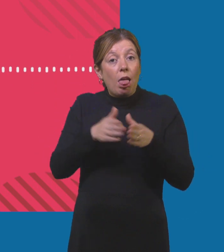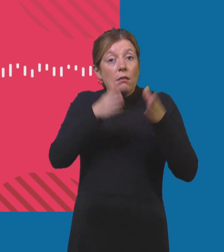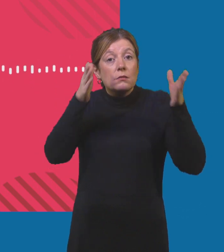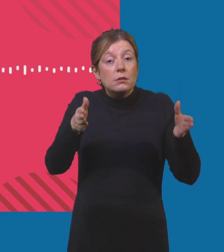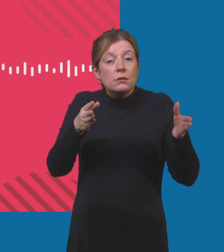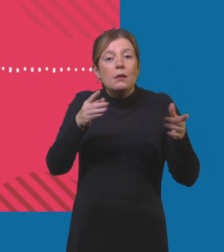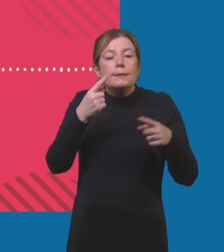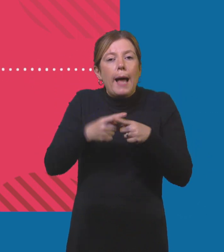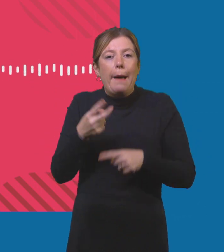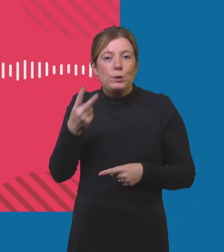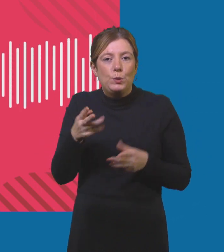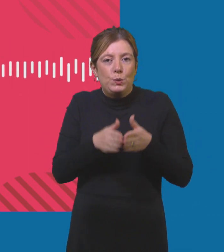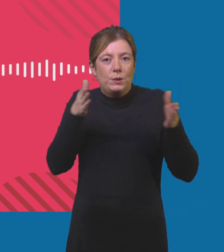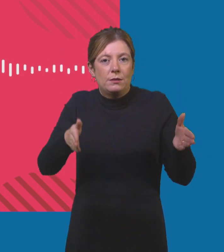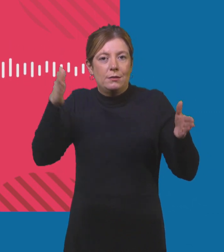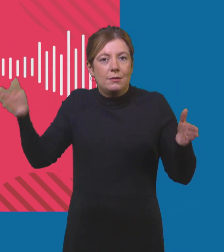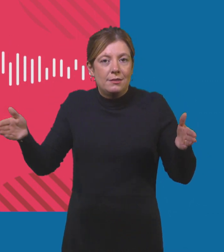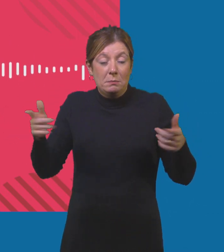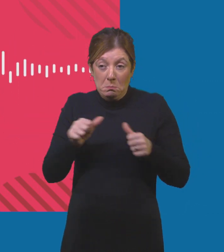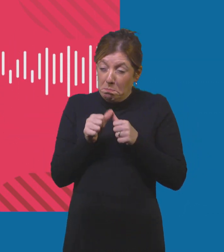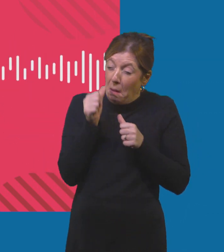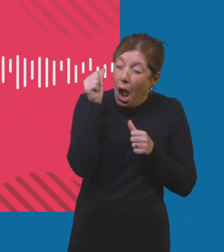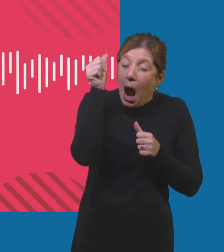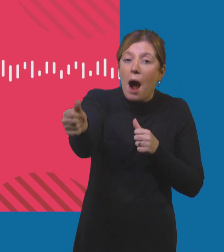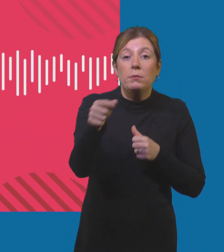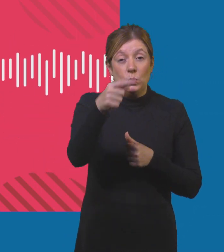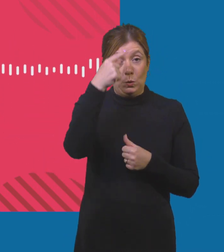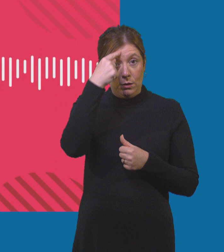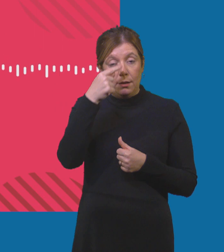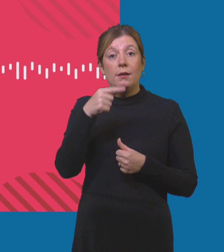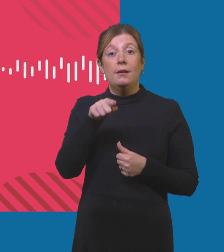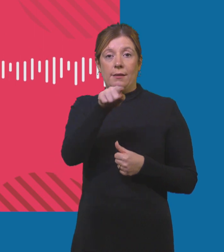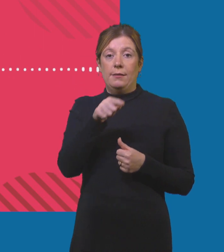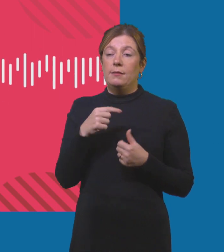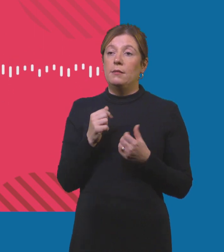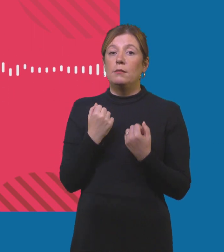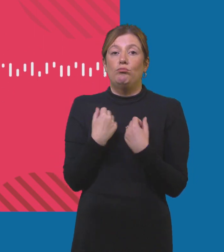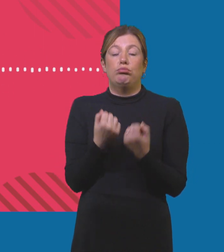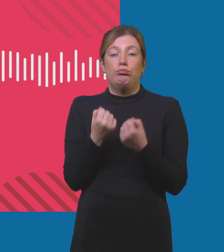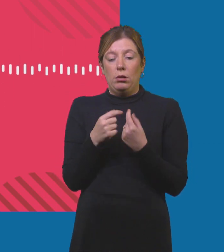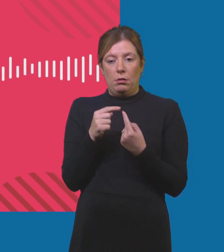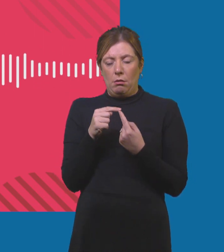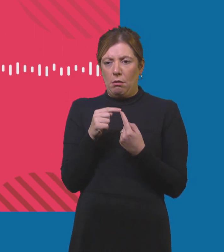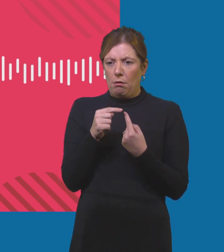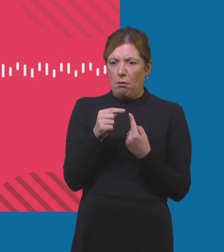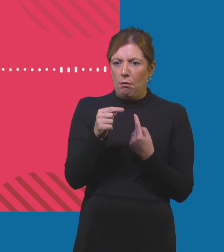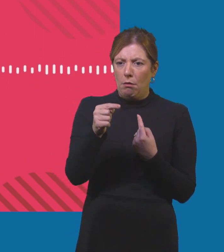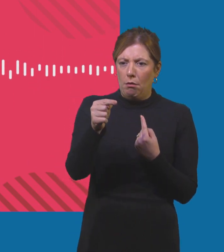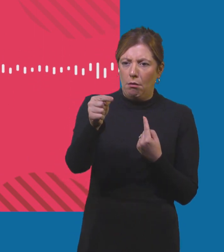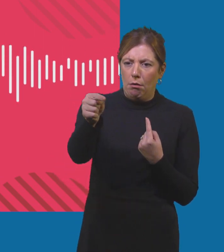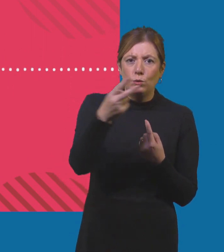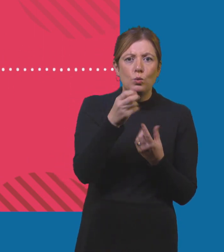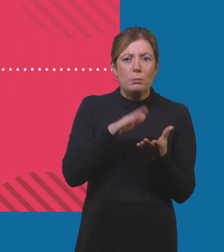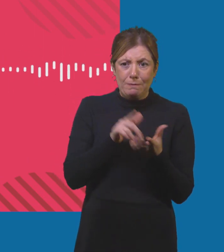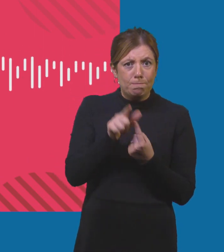So if you imagine a 30 mile an hour road in a residential area where you drive, and then imagine that distance, how long you need to potentially stop. It's a really long way. Yeah.